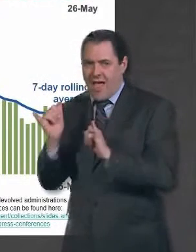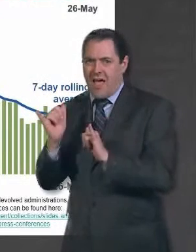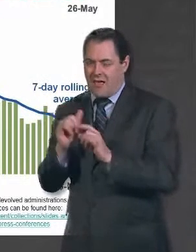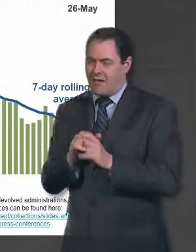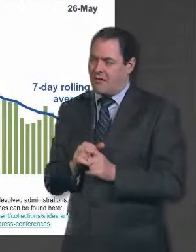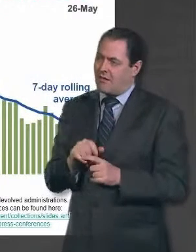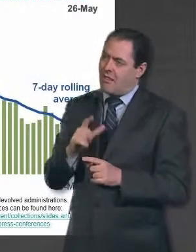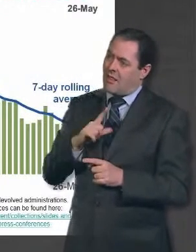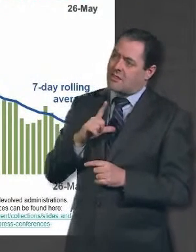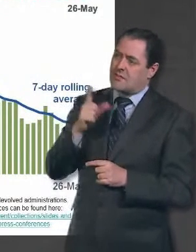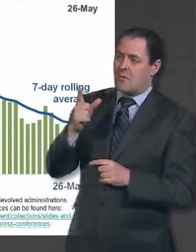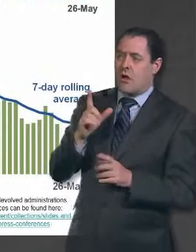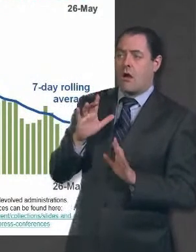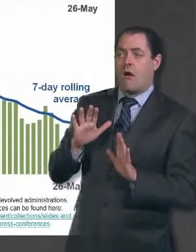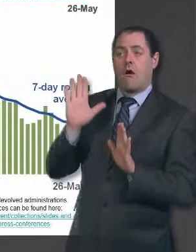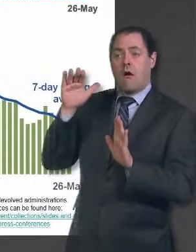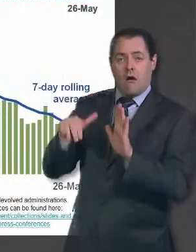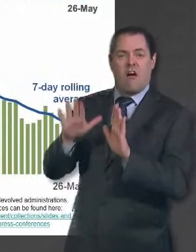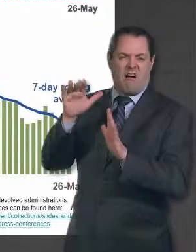to be expected.